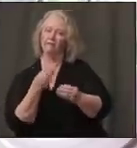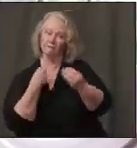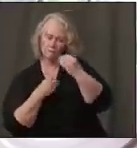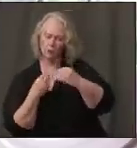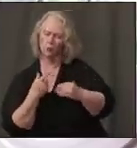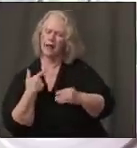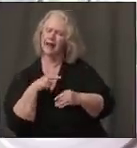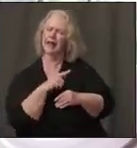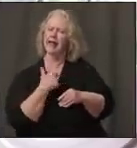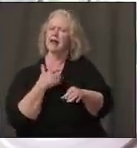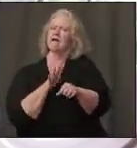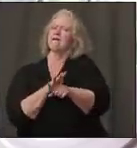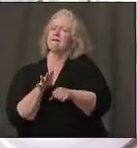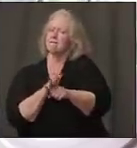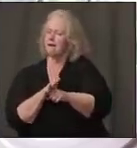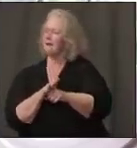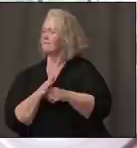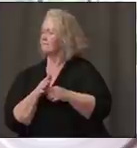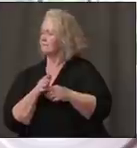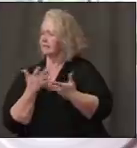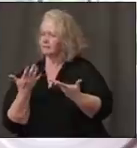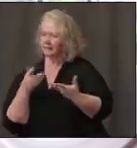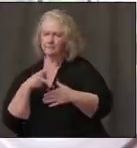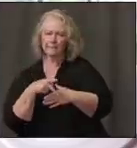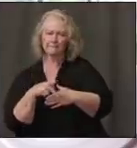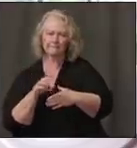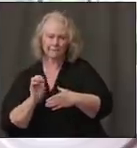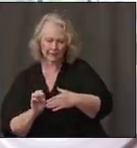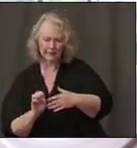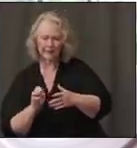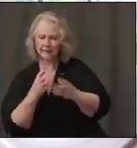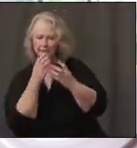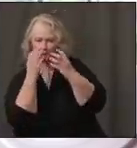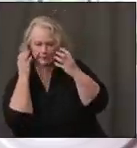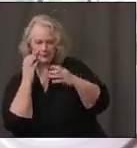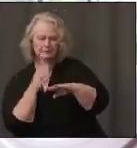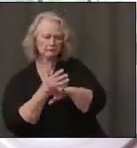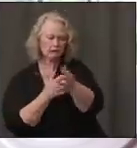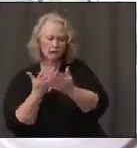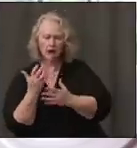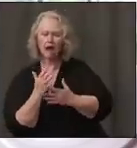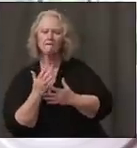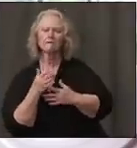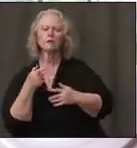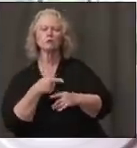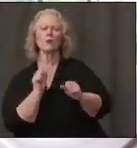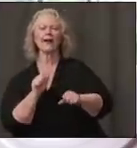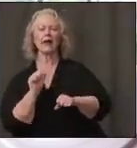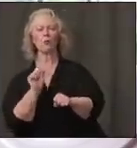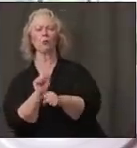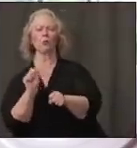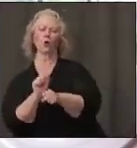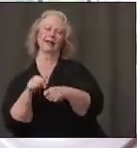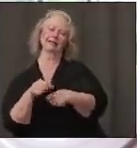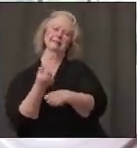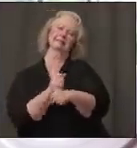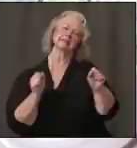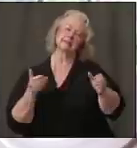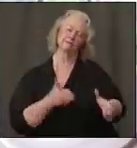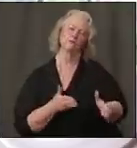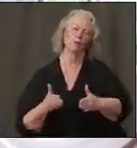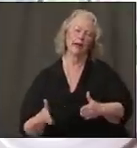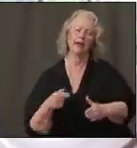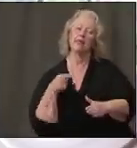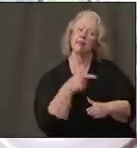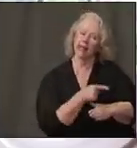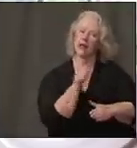these facilities can stay open and these people can stay on important jobs and do so safely and with confidence that they're not going to get